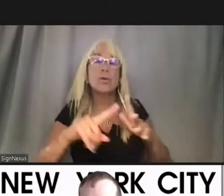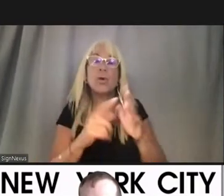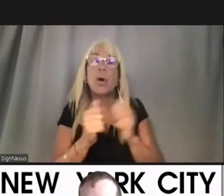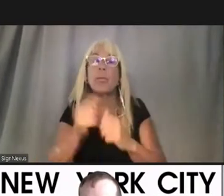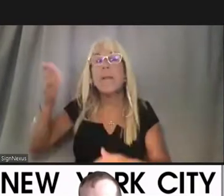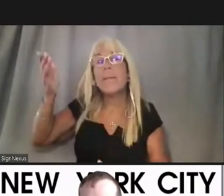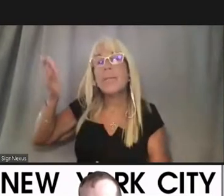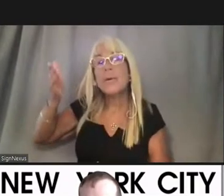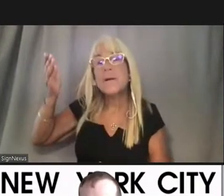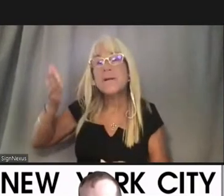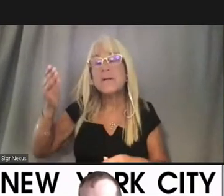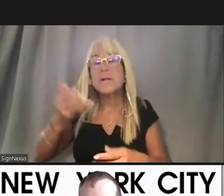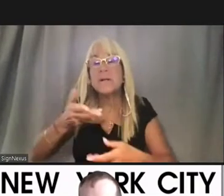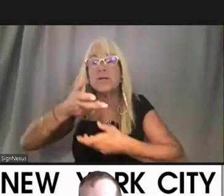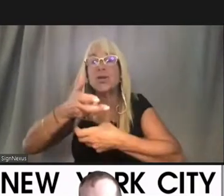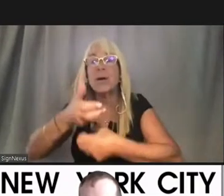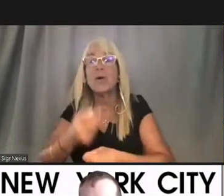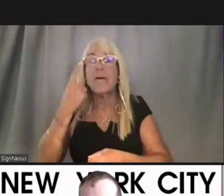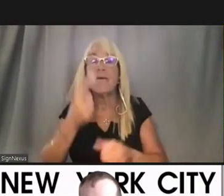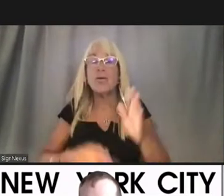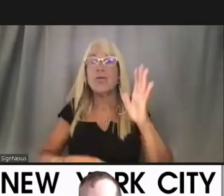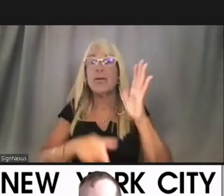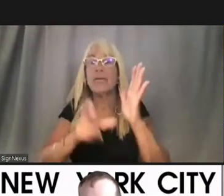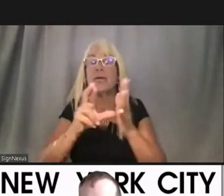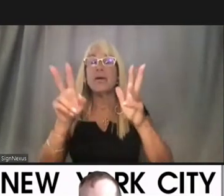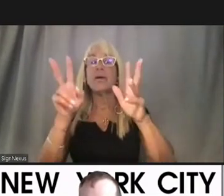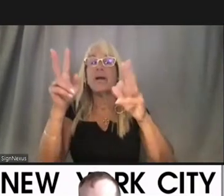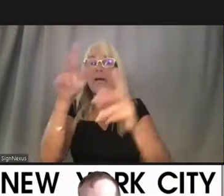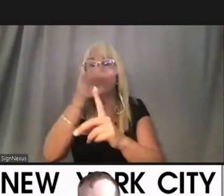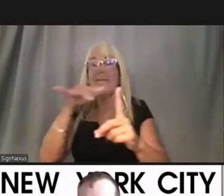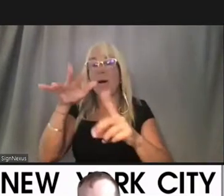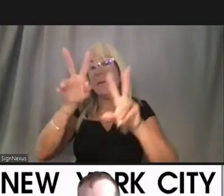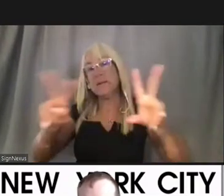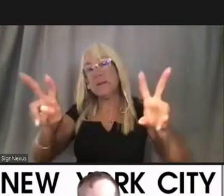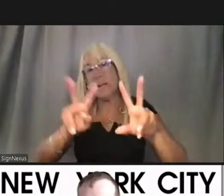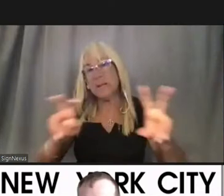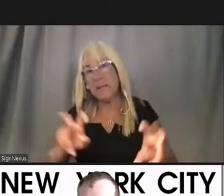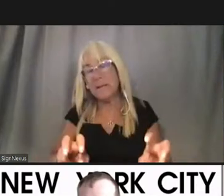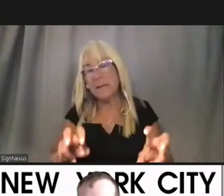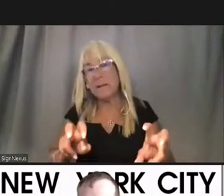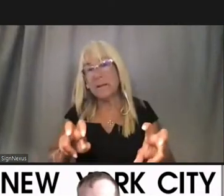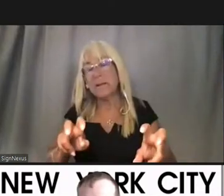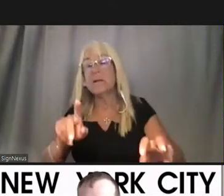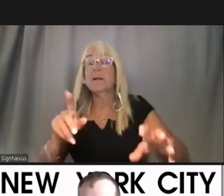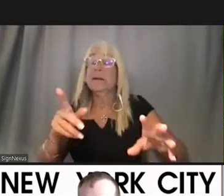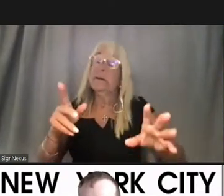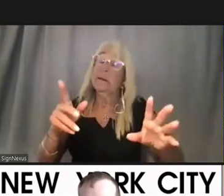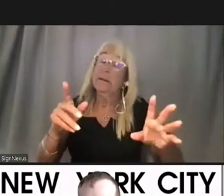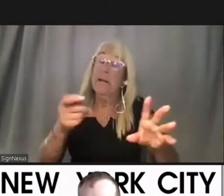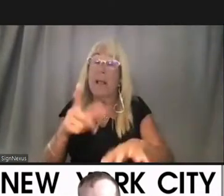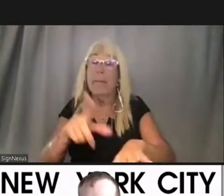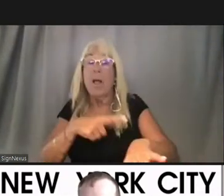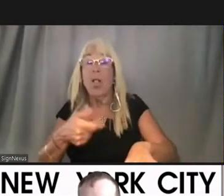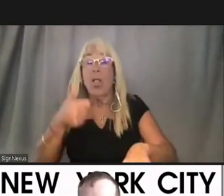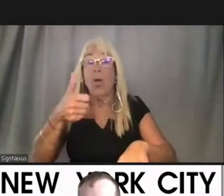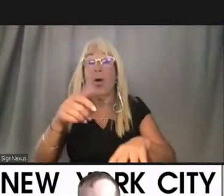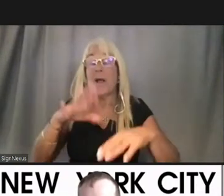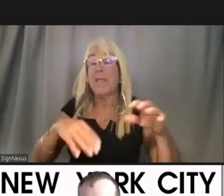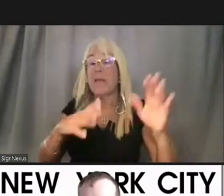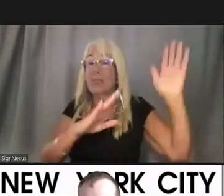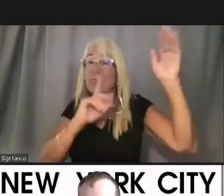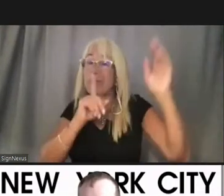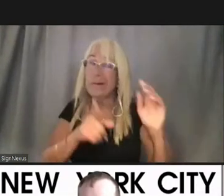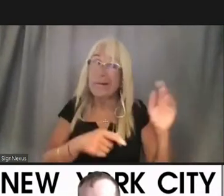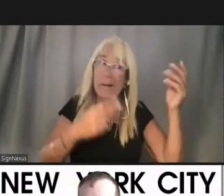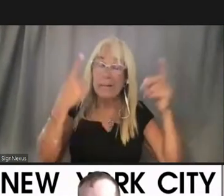that provides a summary review of the environmental assessment findings it's a bit longer than one might expect but there is a lot of important information